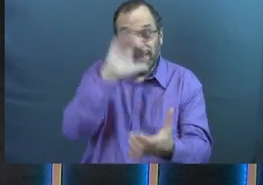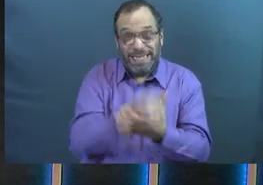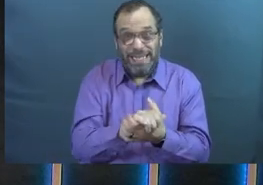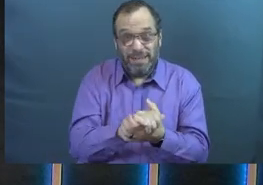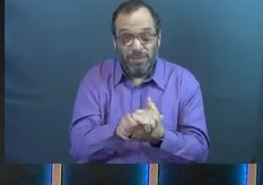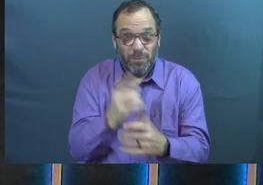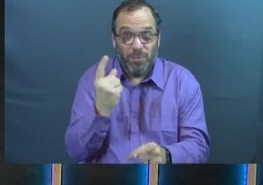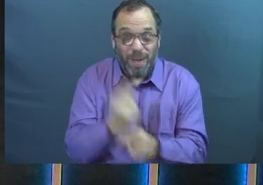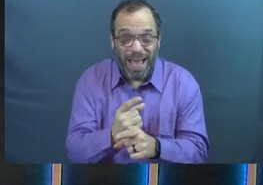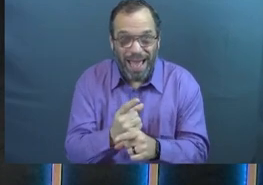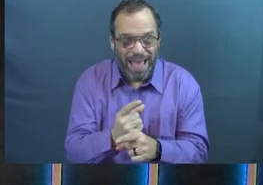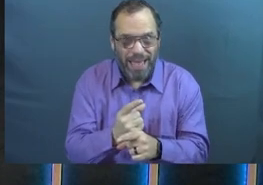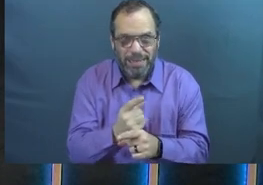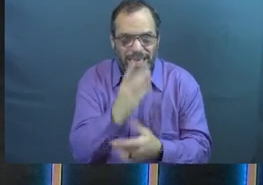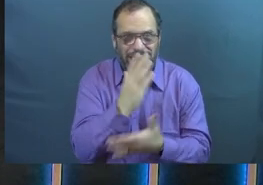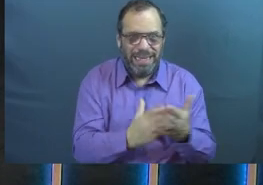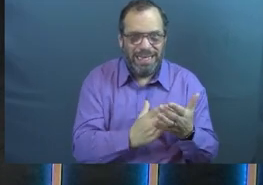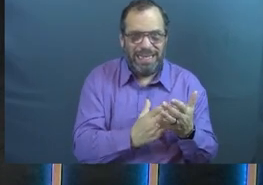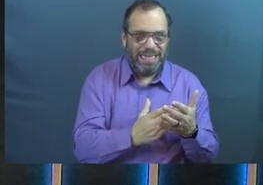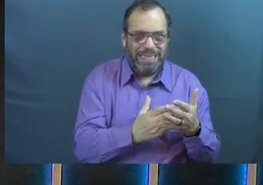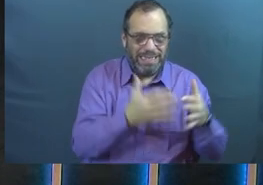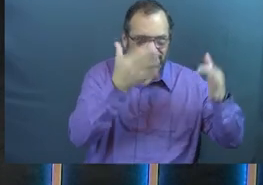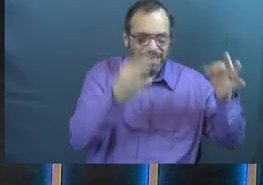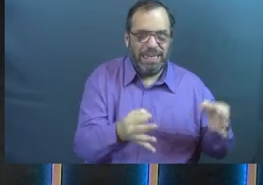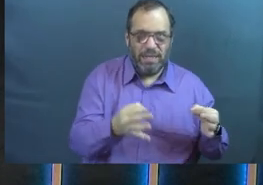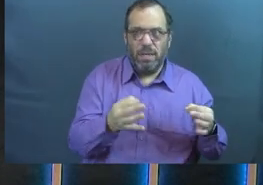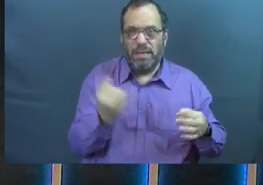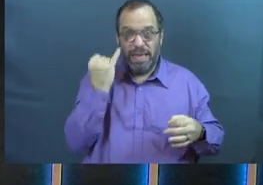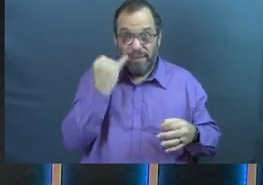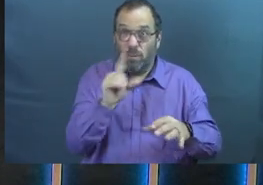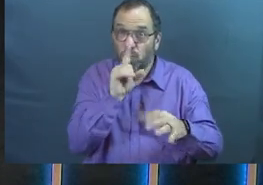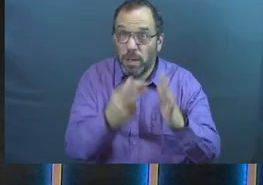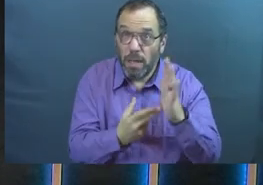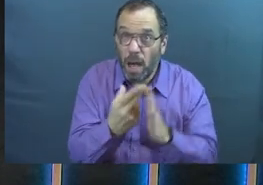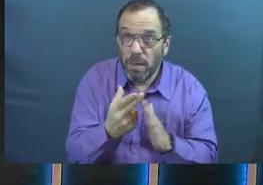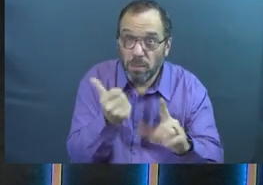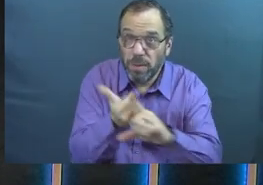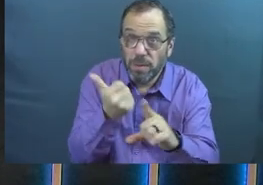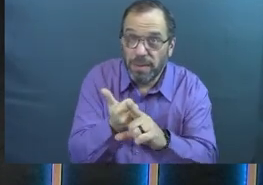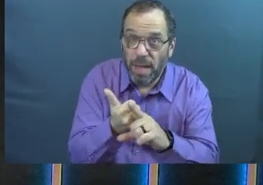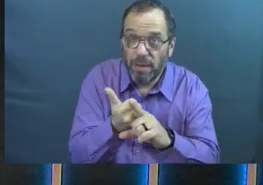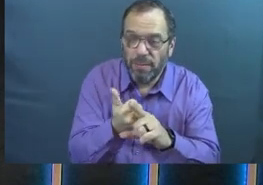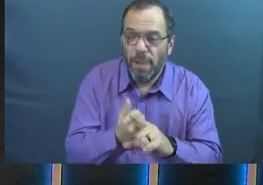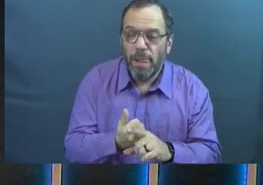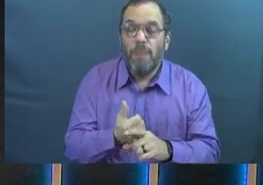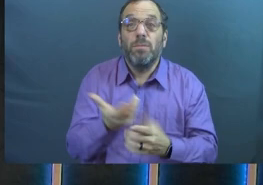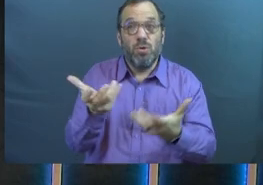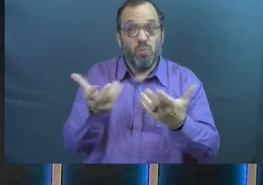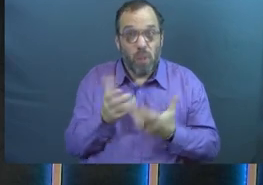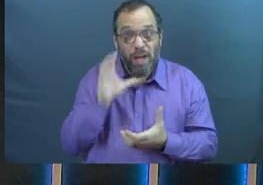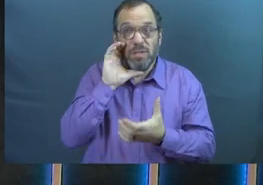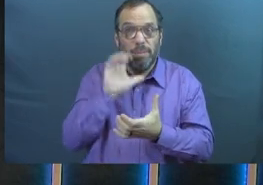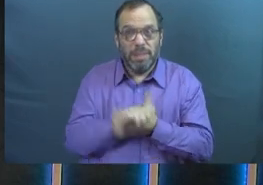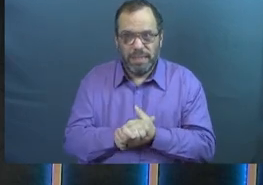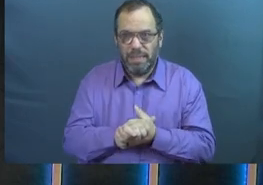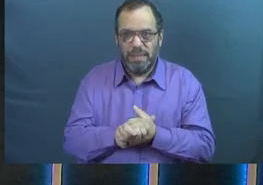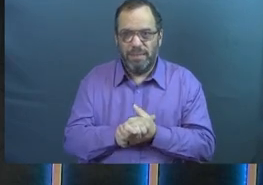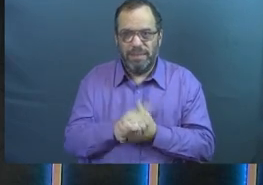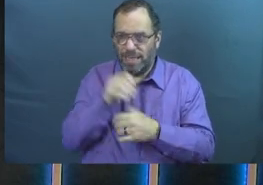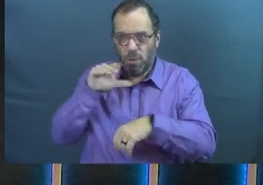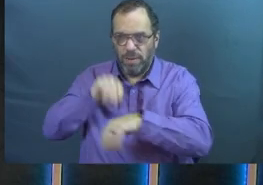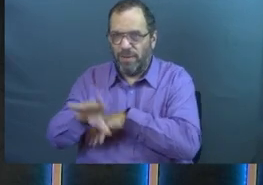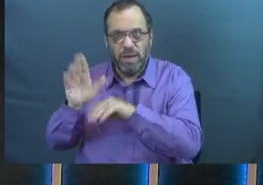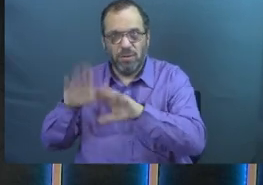believe in some of these selfish decisions that we make, if we're real, is we want to believe that they're not